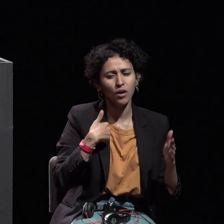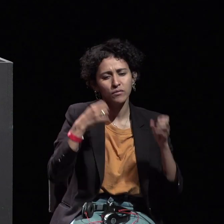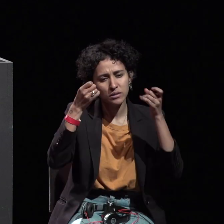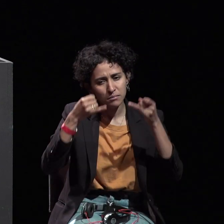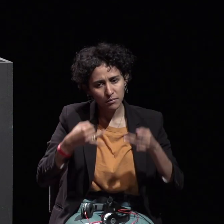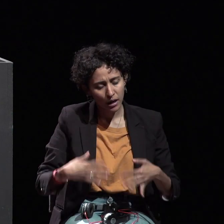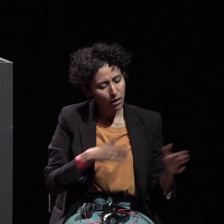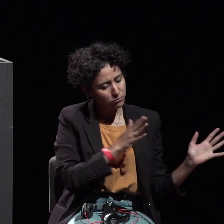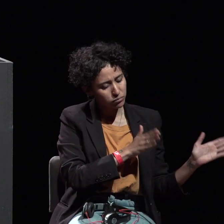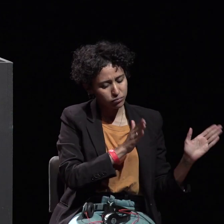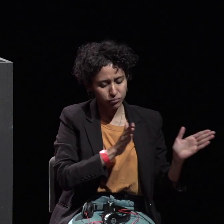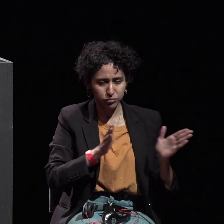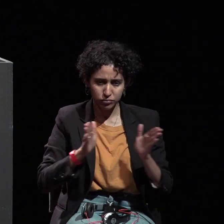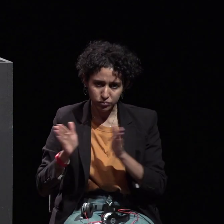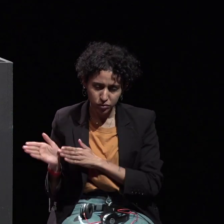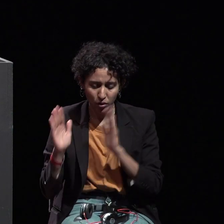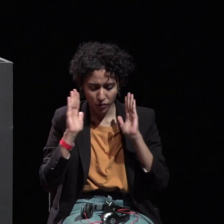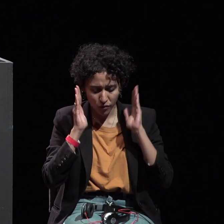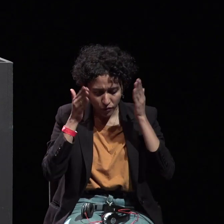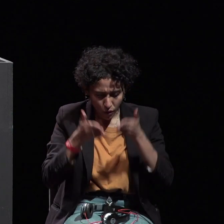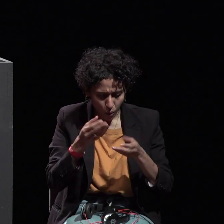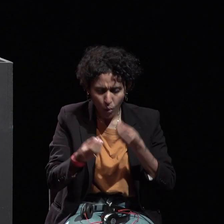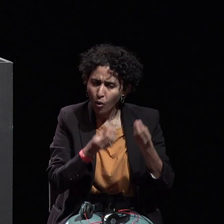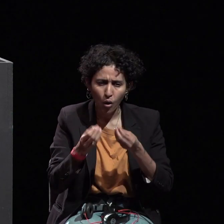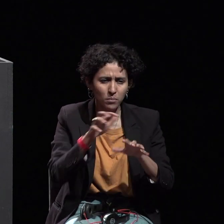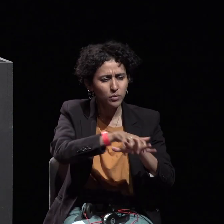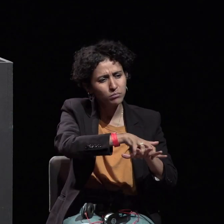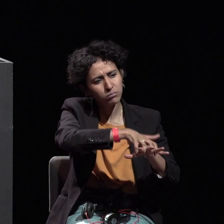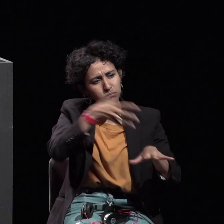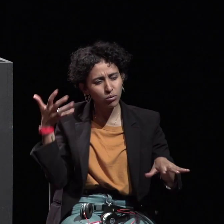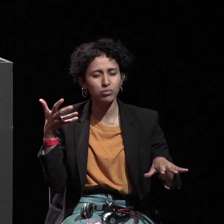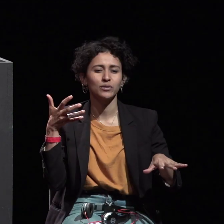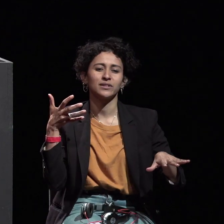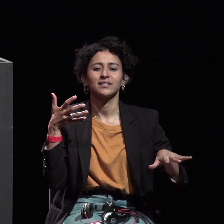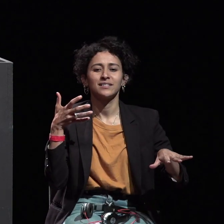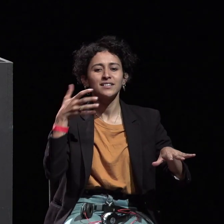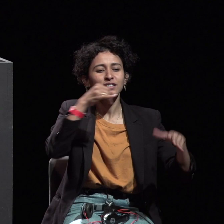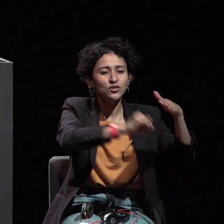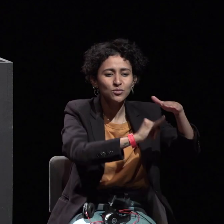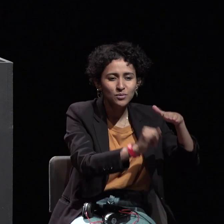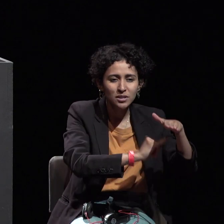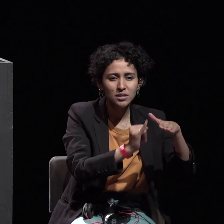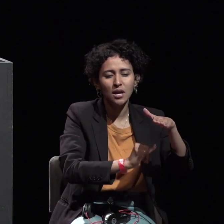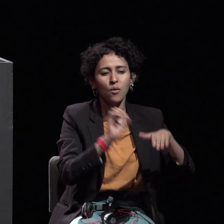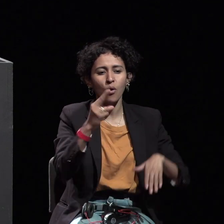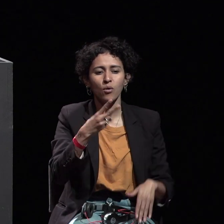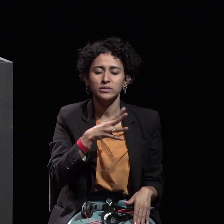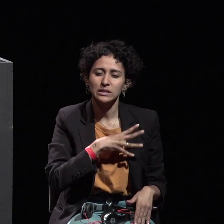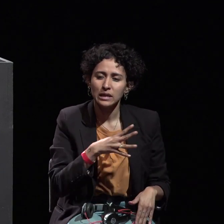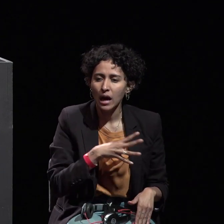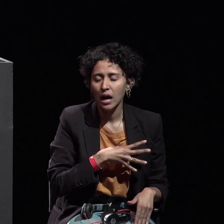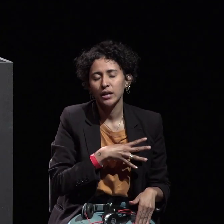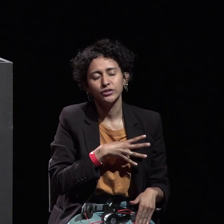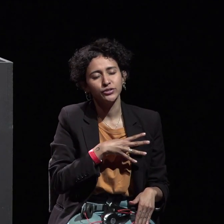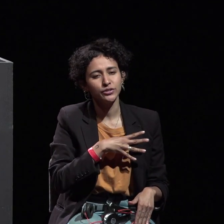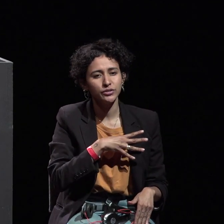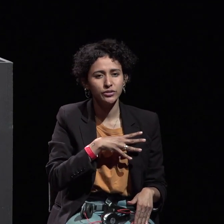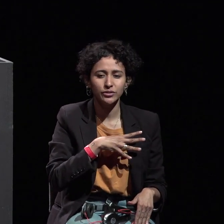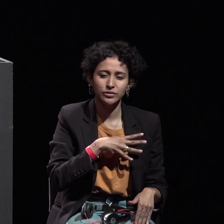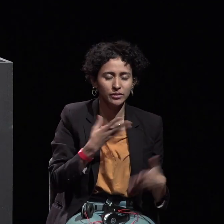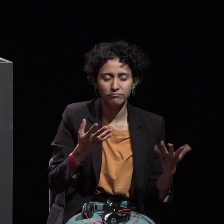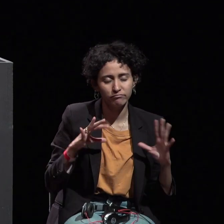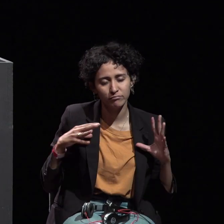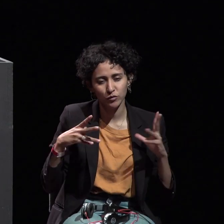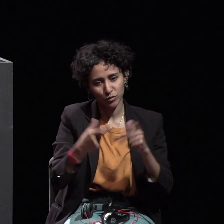of DTP, focusing on decolonizing our institutions, as well as our cities. So we can get